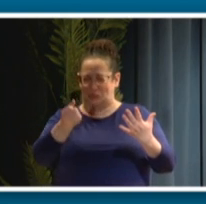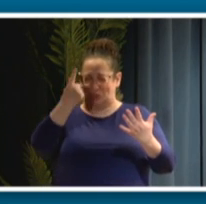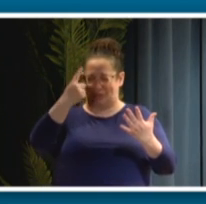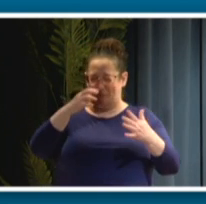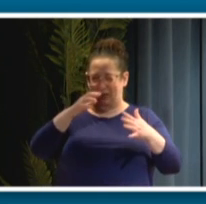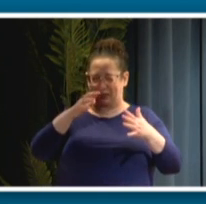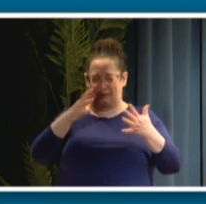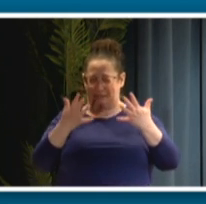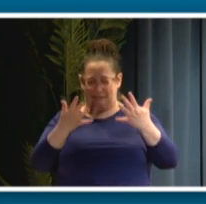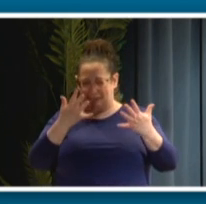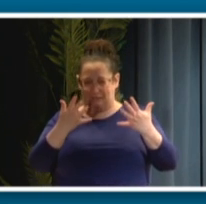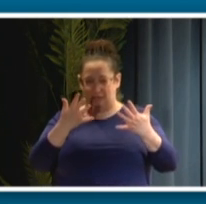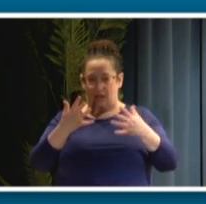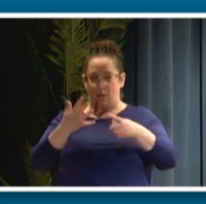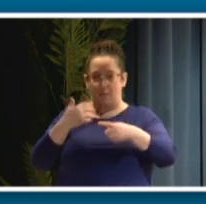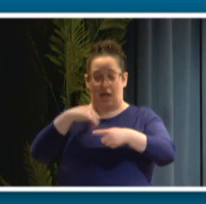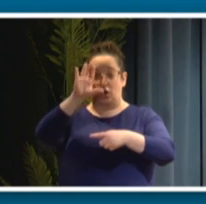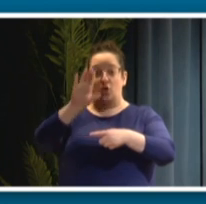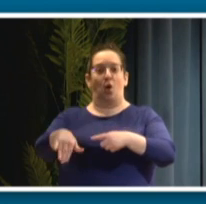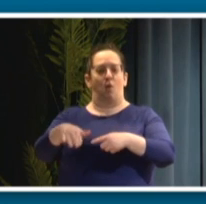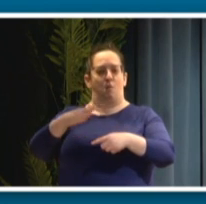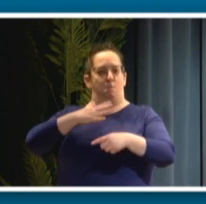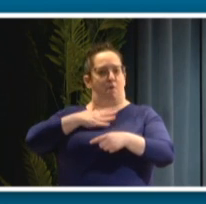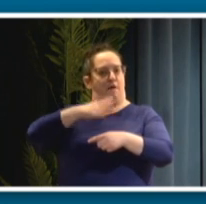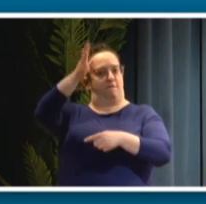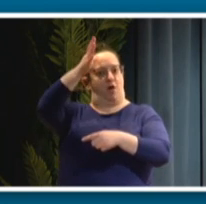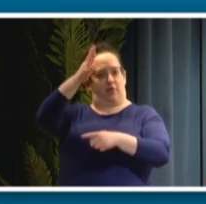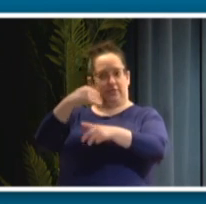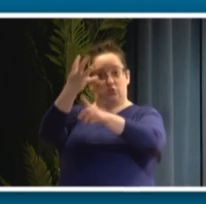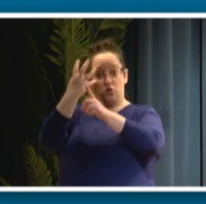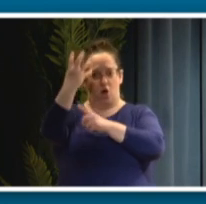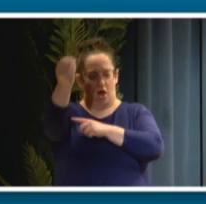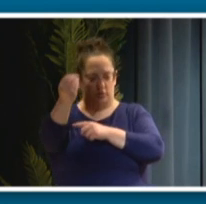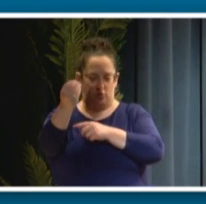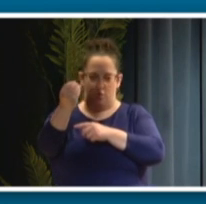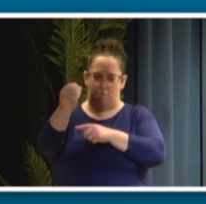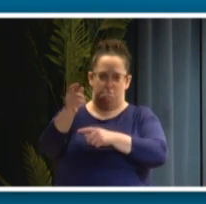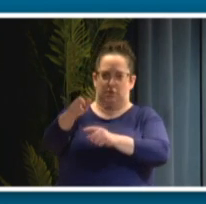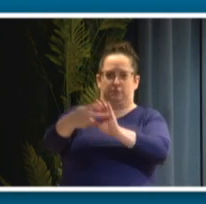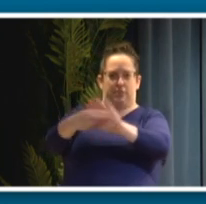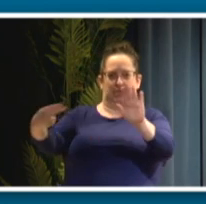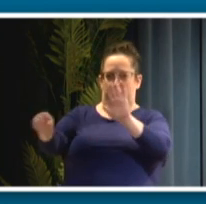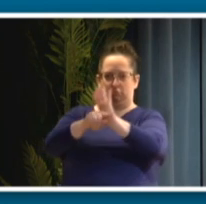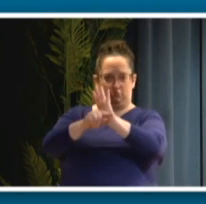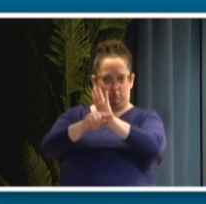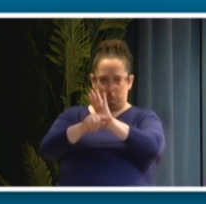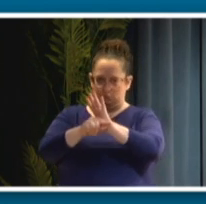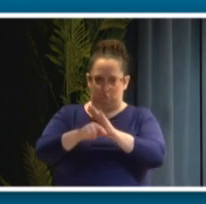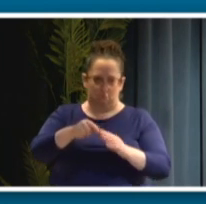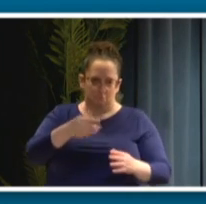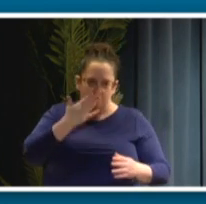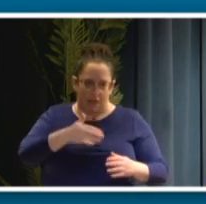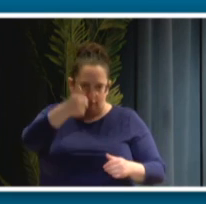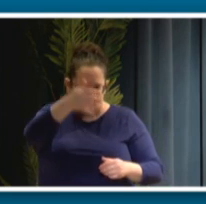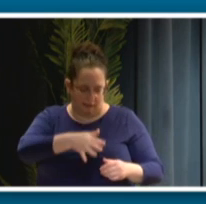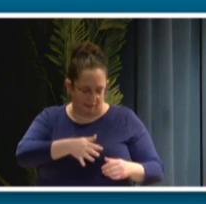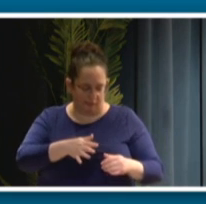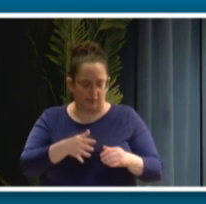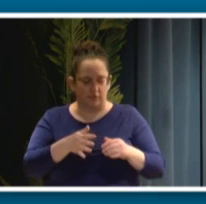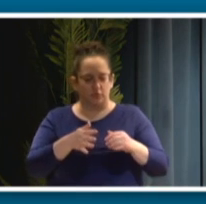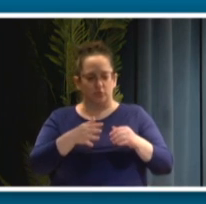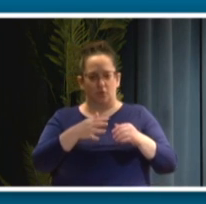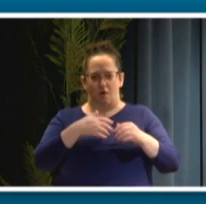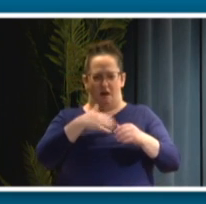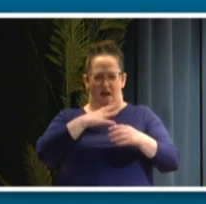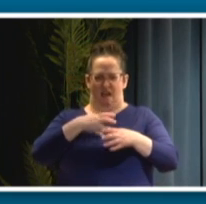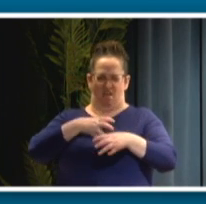but I know my father's gone, so he must be the bad guy, right? So I put my energy, you know, toward that. And then because he's